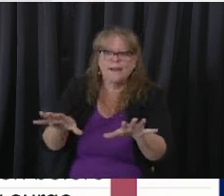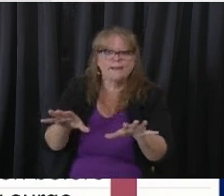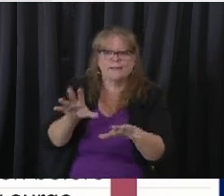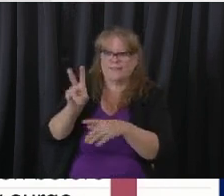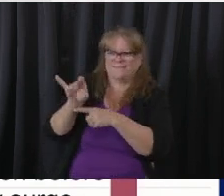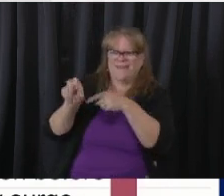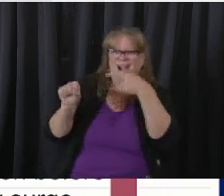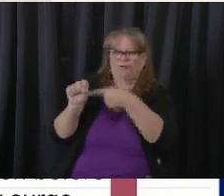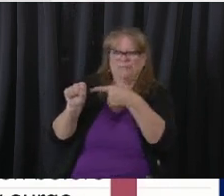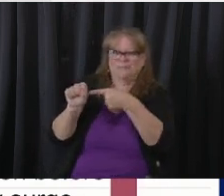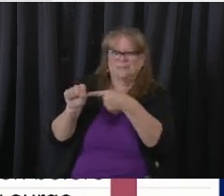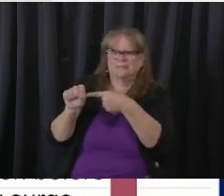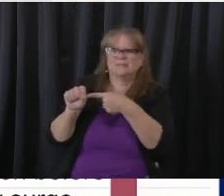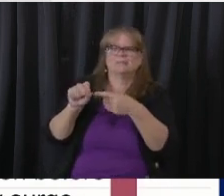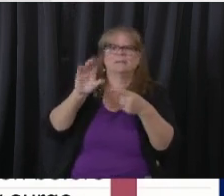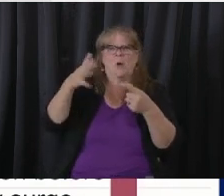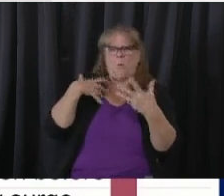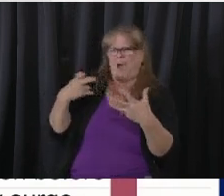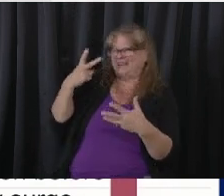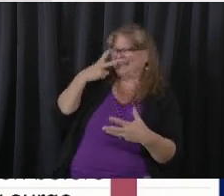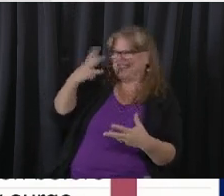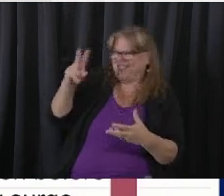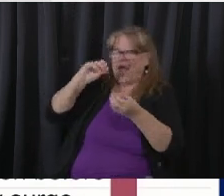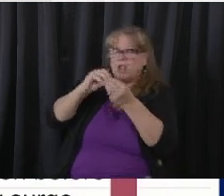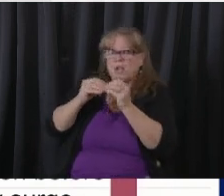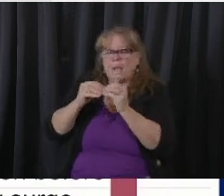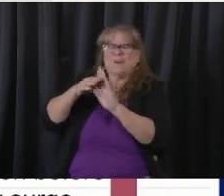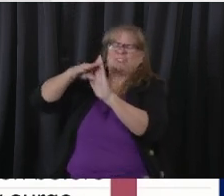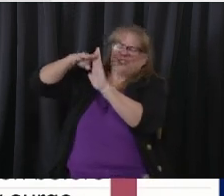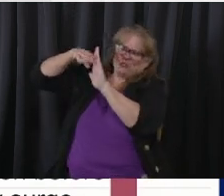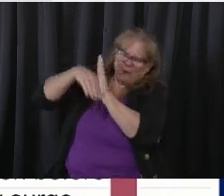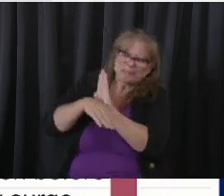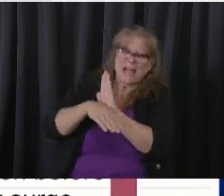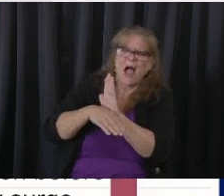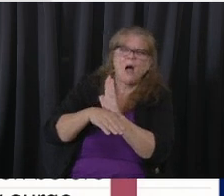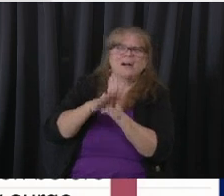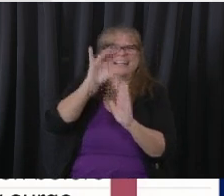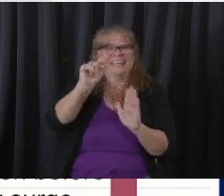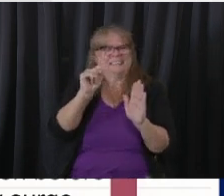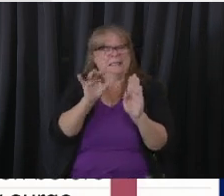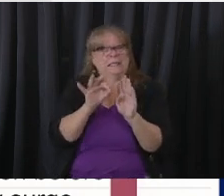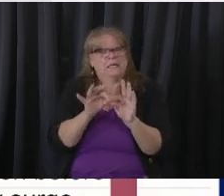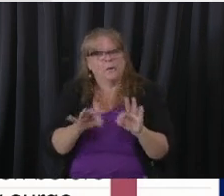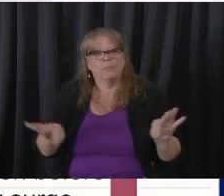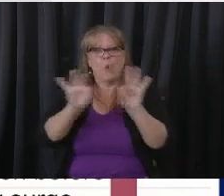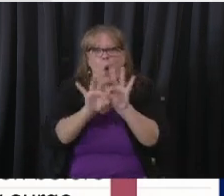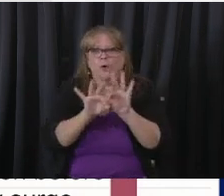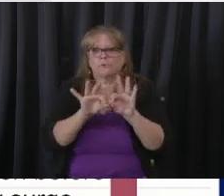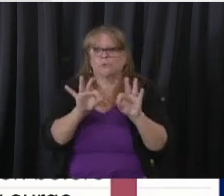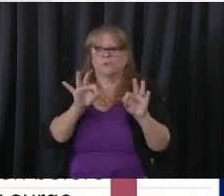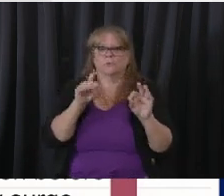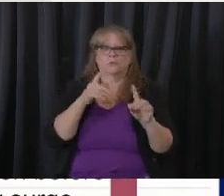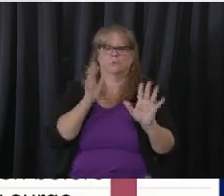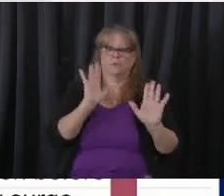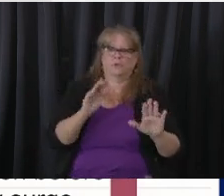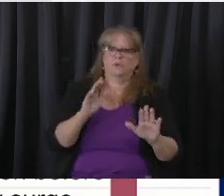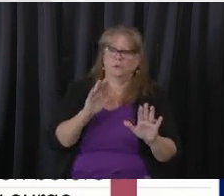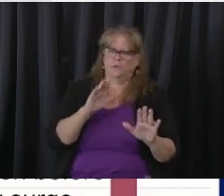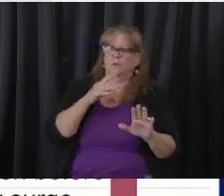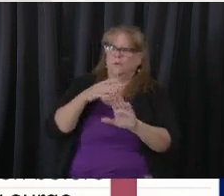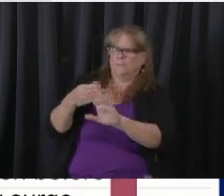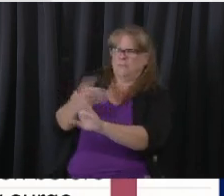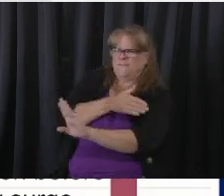sort of a valley level of disease transmission, a low level of disease transmission that puts us in a much better place leading into Thanksgiving